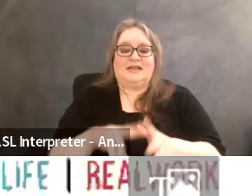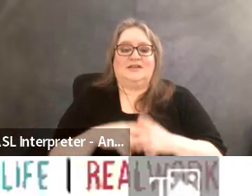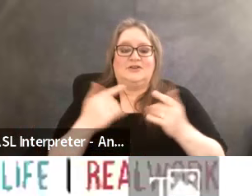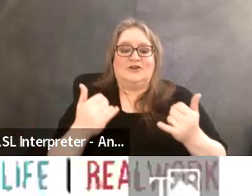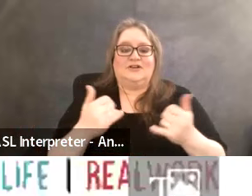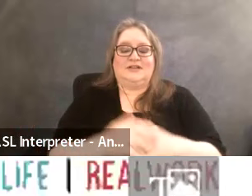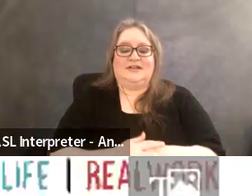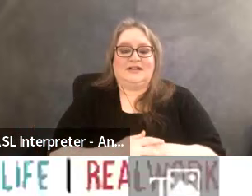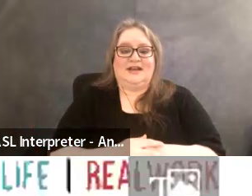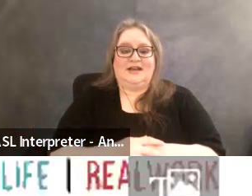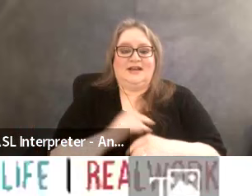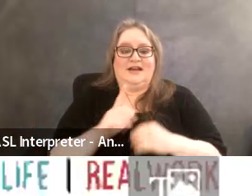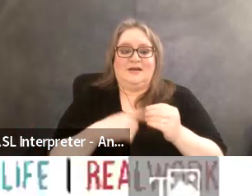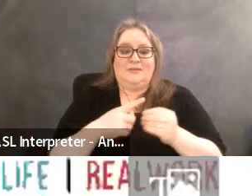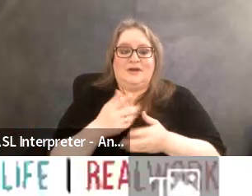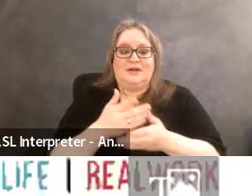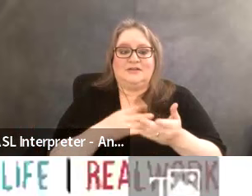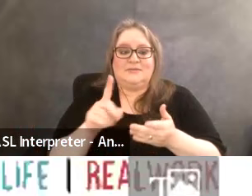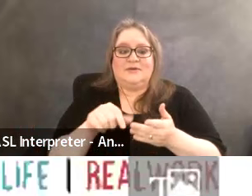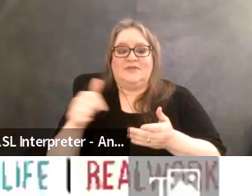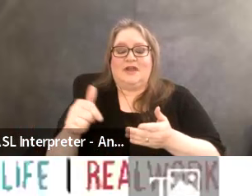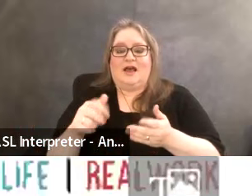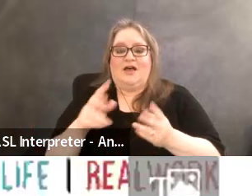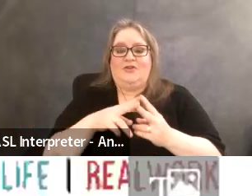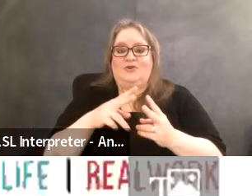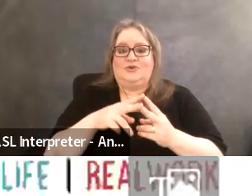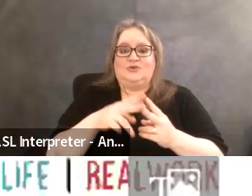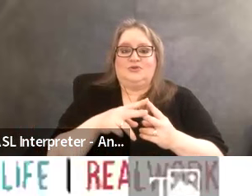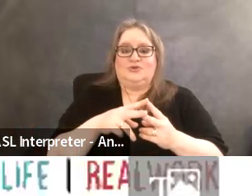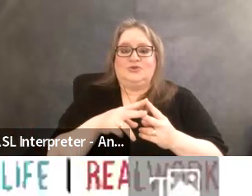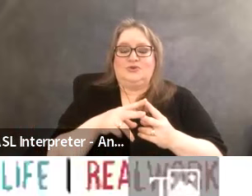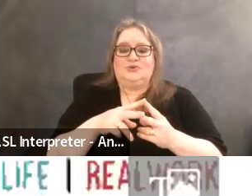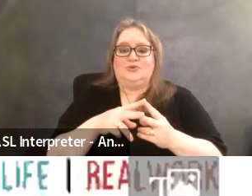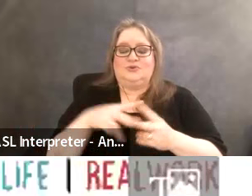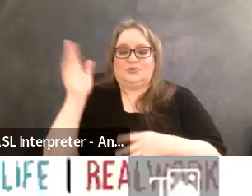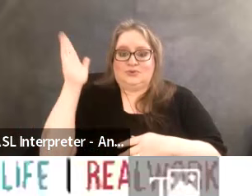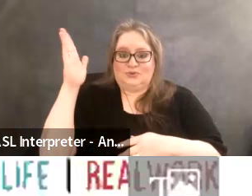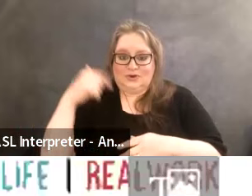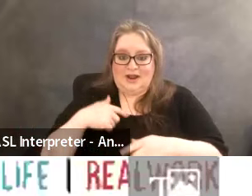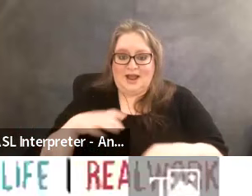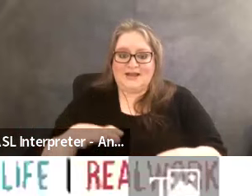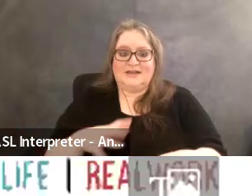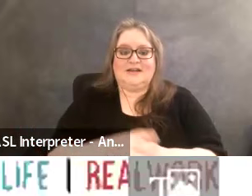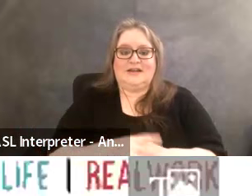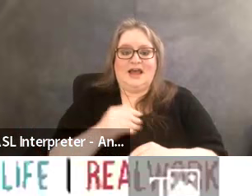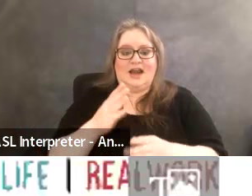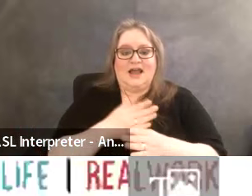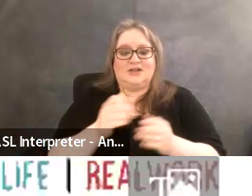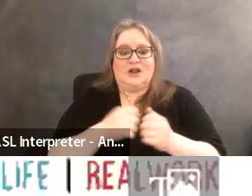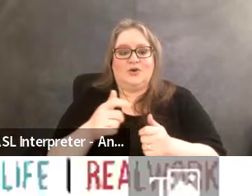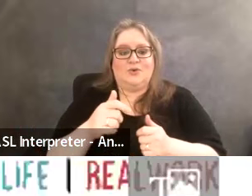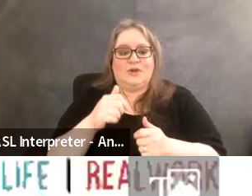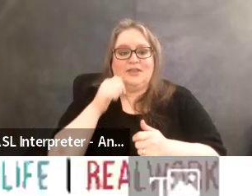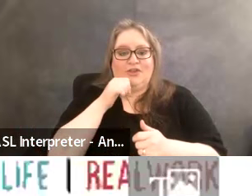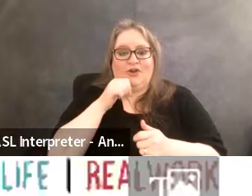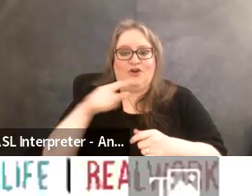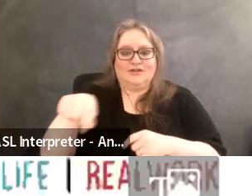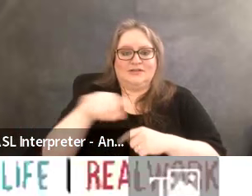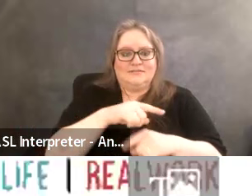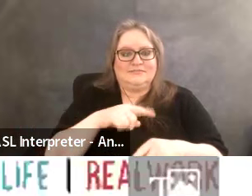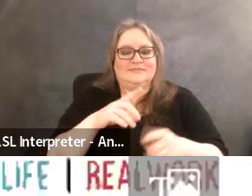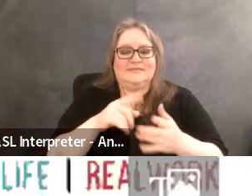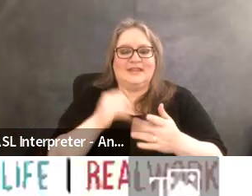today on some of the other two series that I did. And I had shared with the girls that if you want to